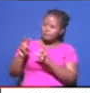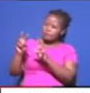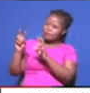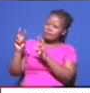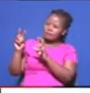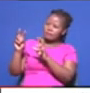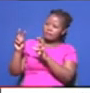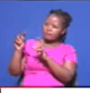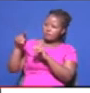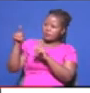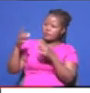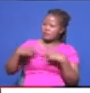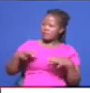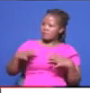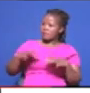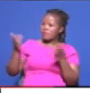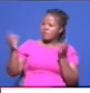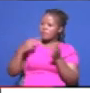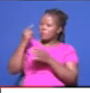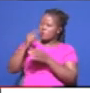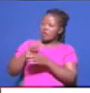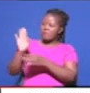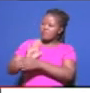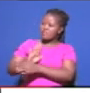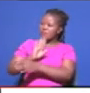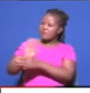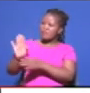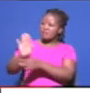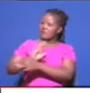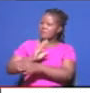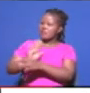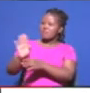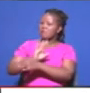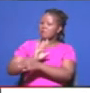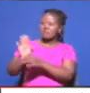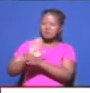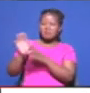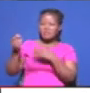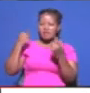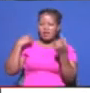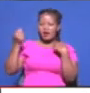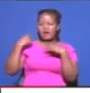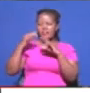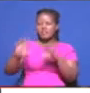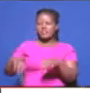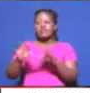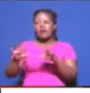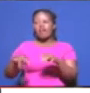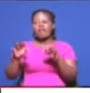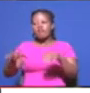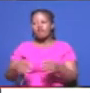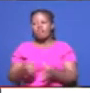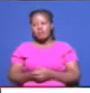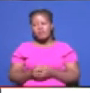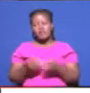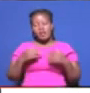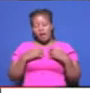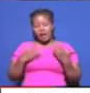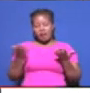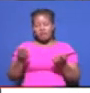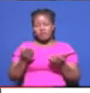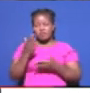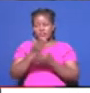are the locals who are actually busy in their tea farms. Some are actually plucking tea, and others